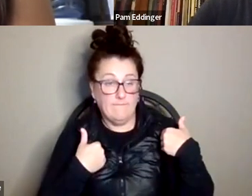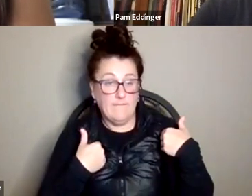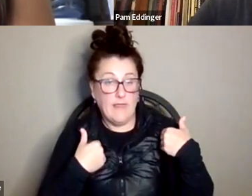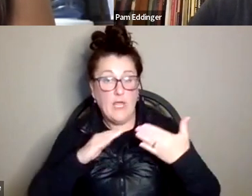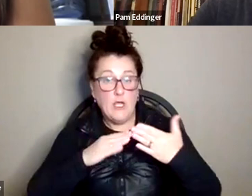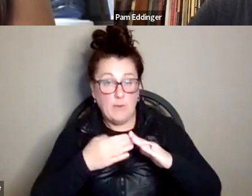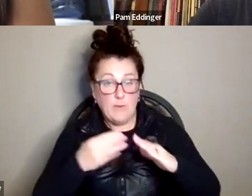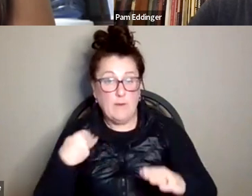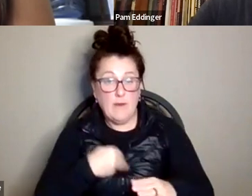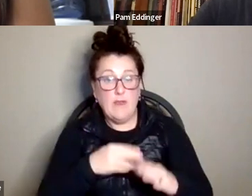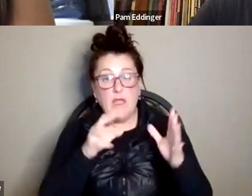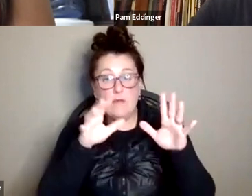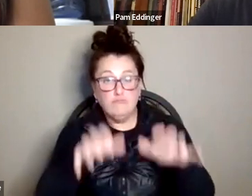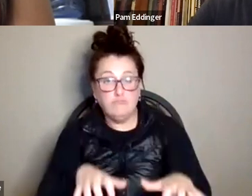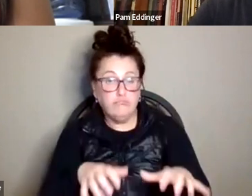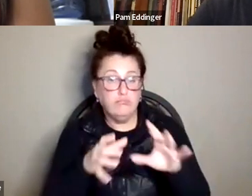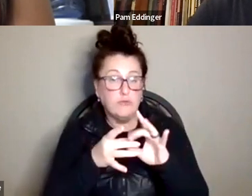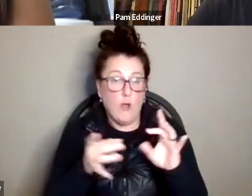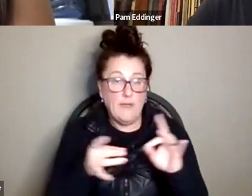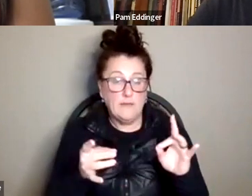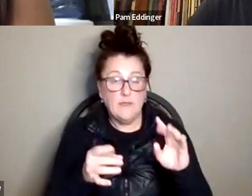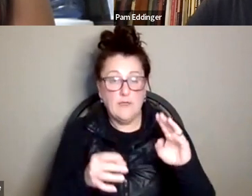also provide written comments, as Miriam